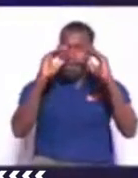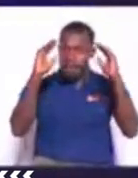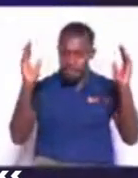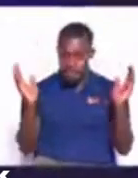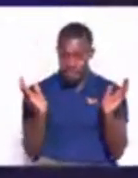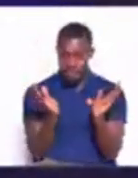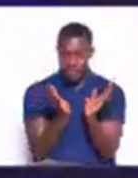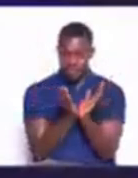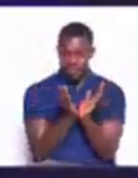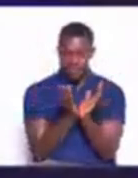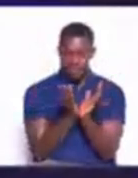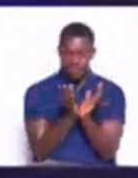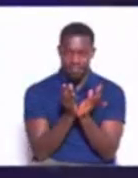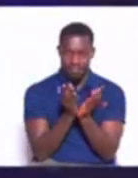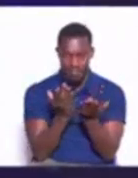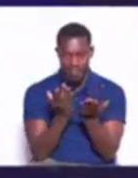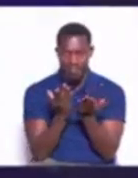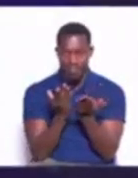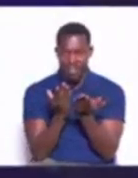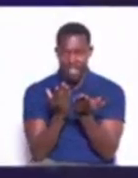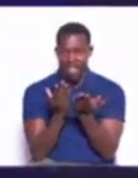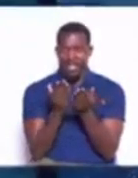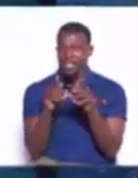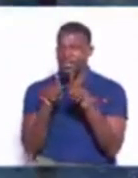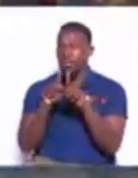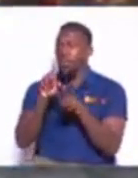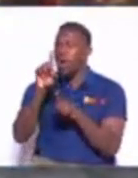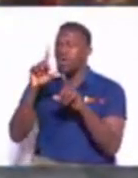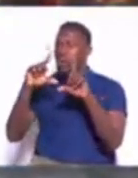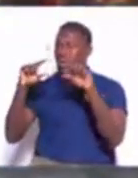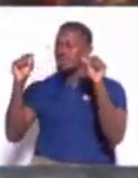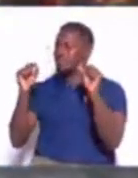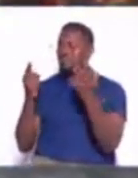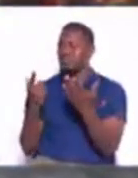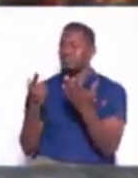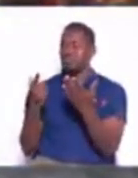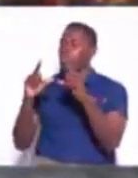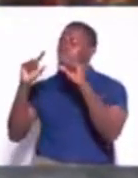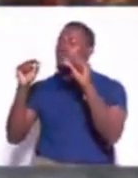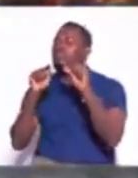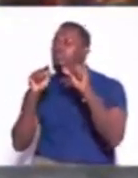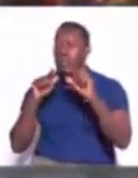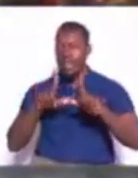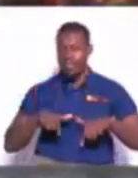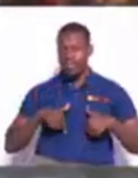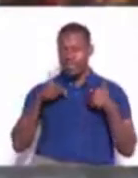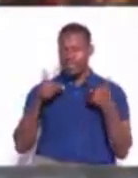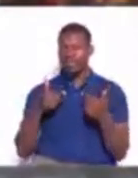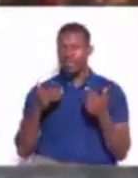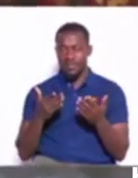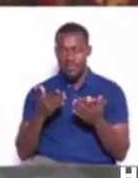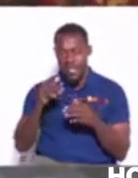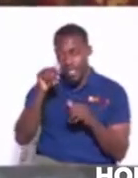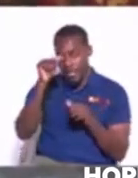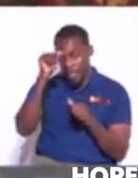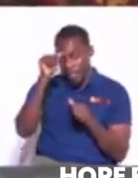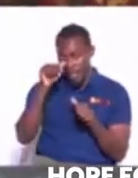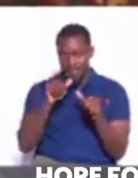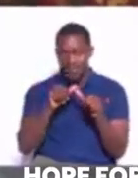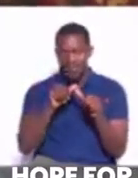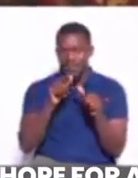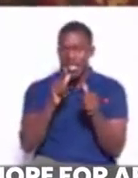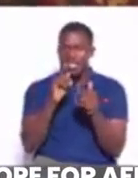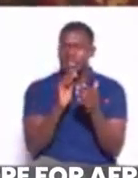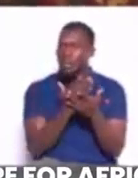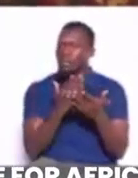be summarized in one word: love. Remember, there were some Pharisees that came to